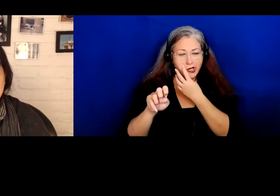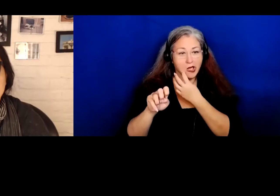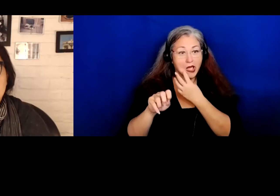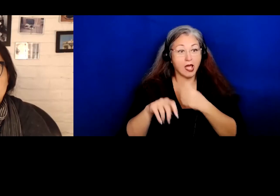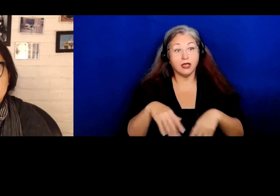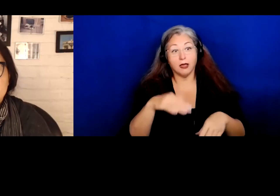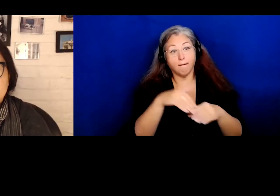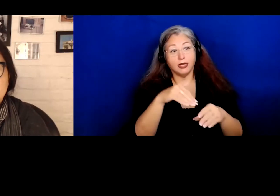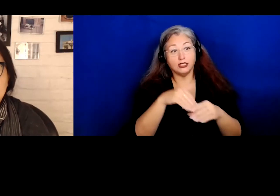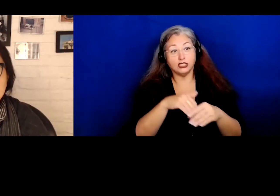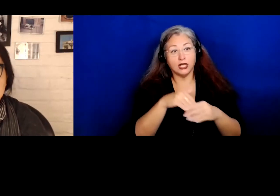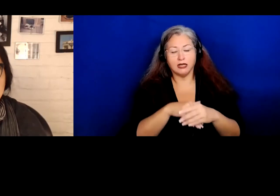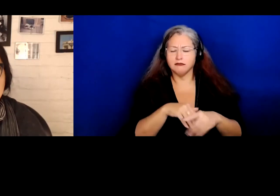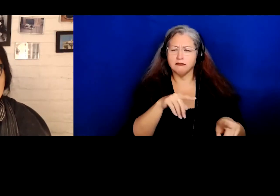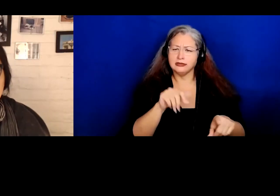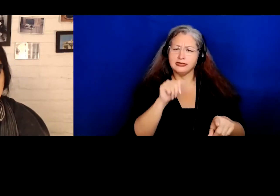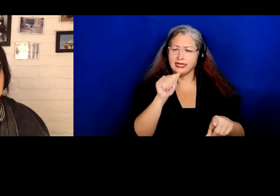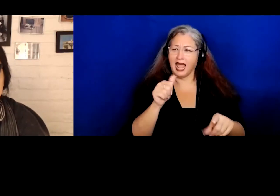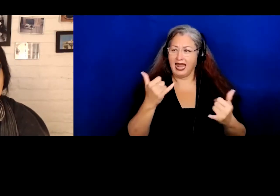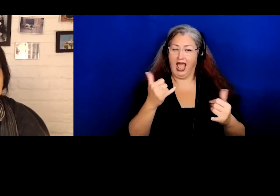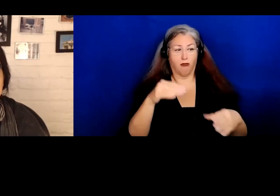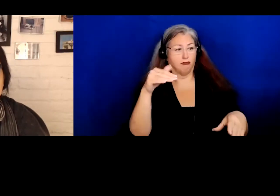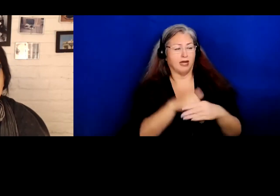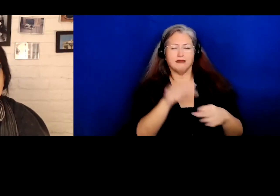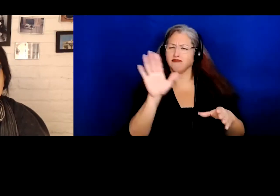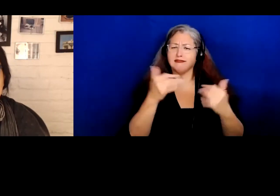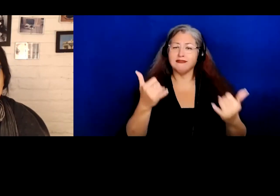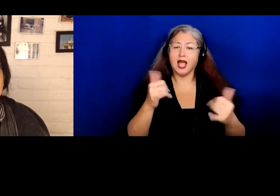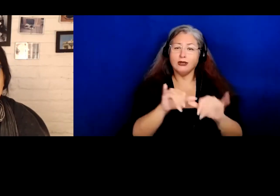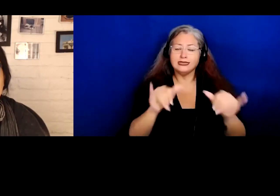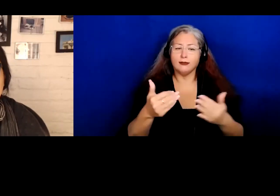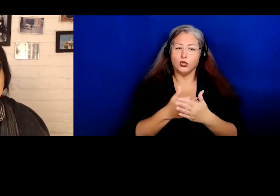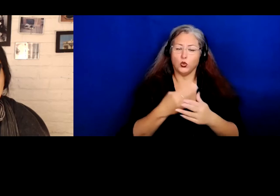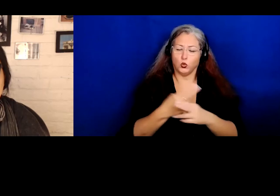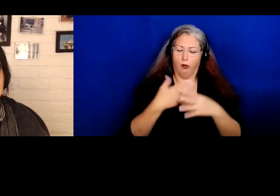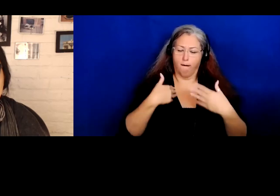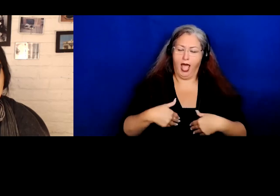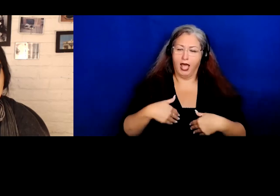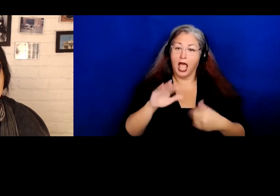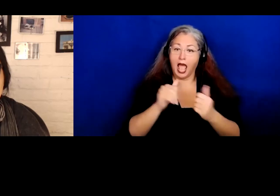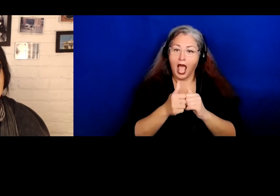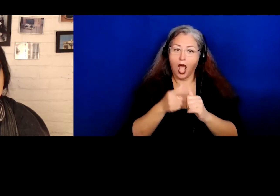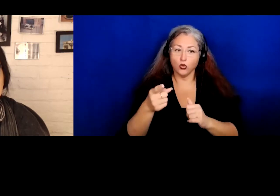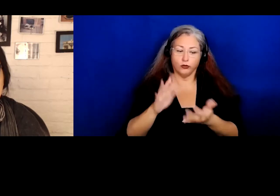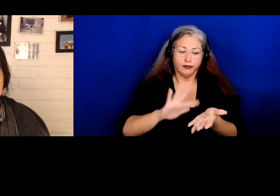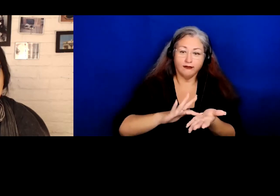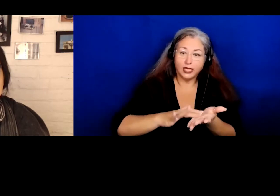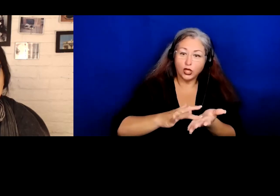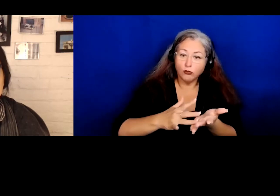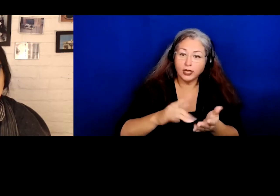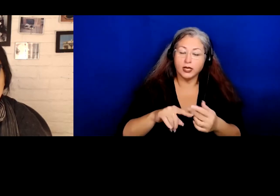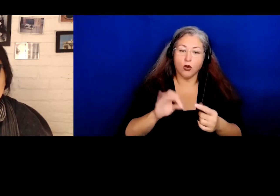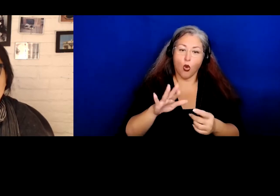Punch clocks aren't necessarily punched anymore. The new systems are biometric. You clock in by submitting your fingerprint,